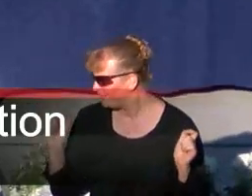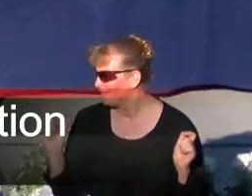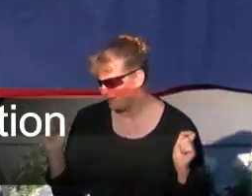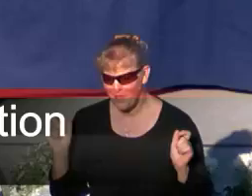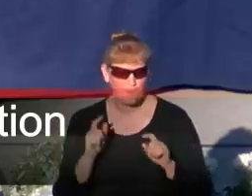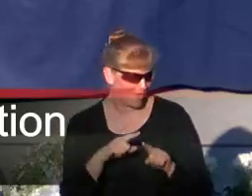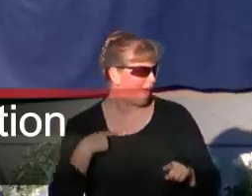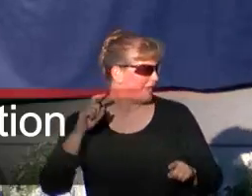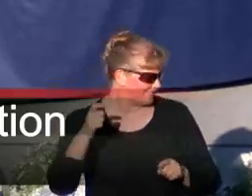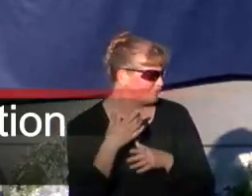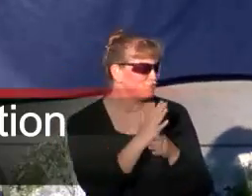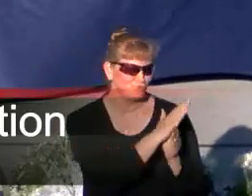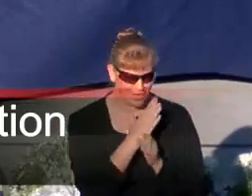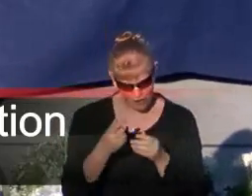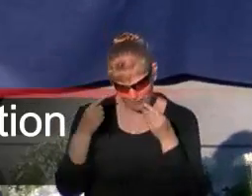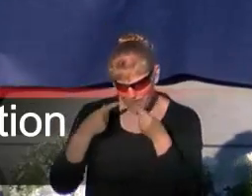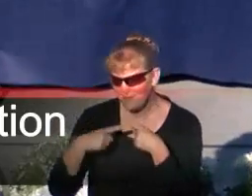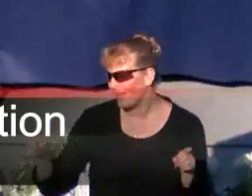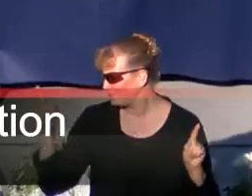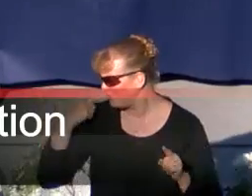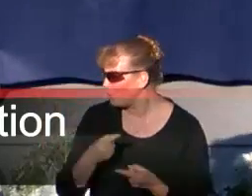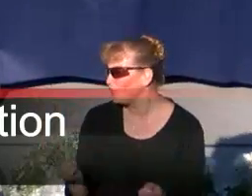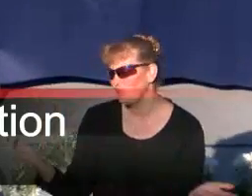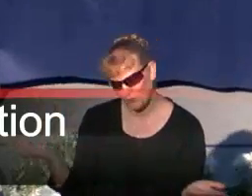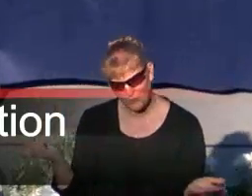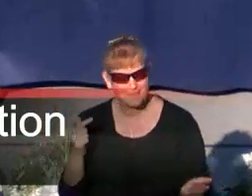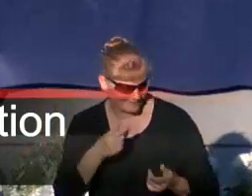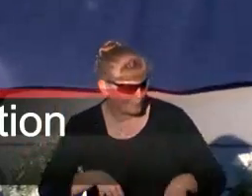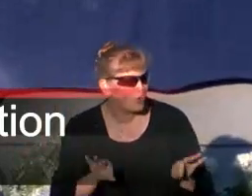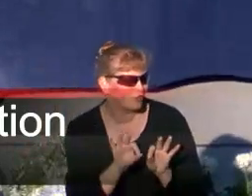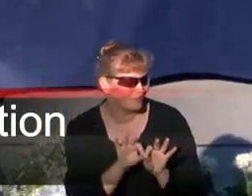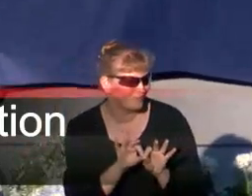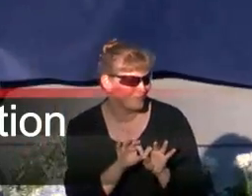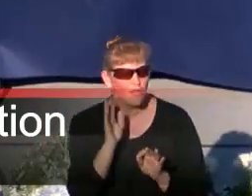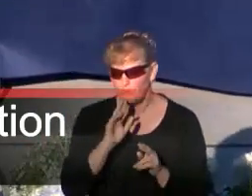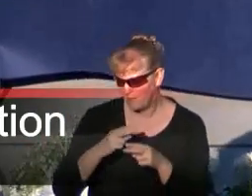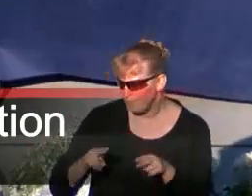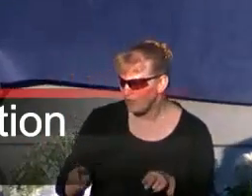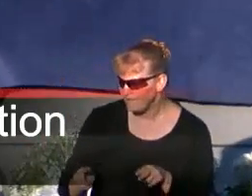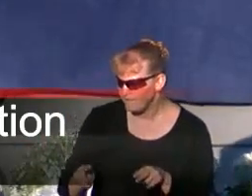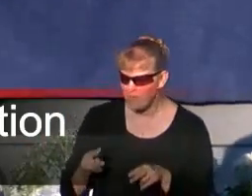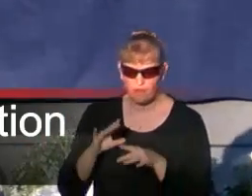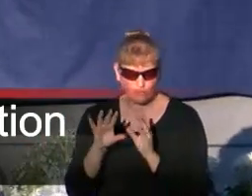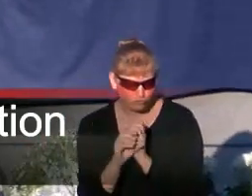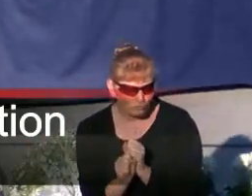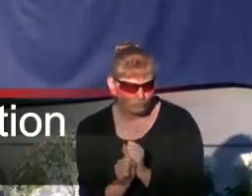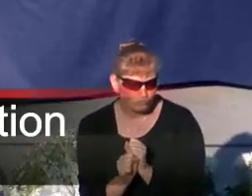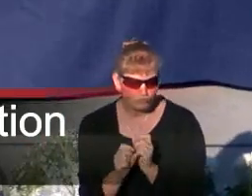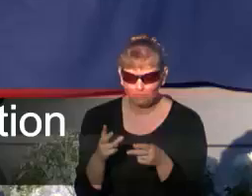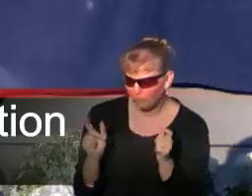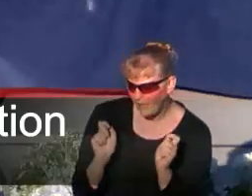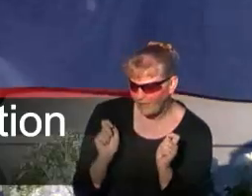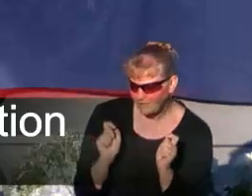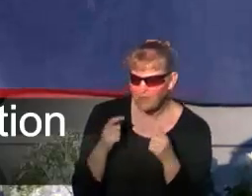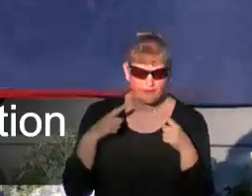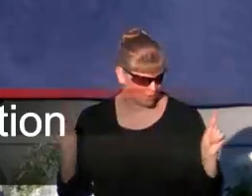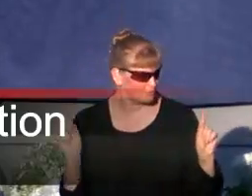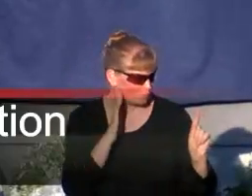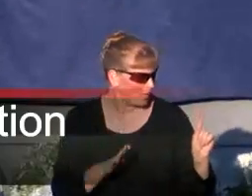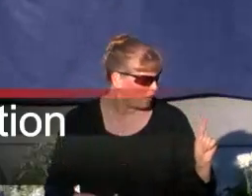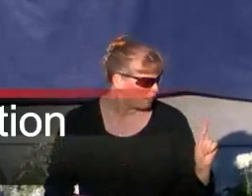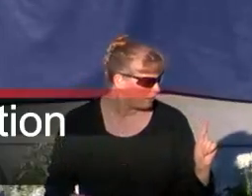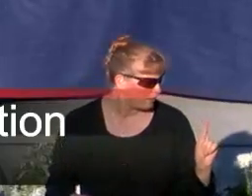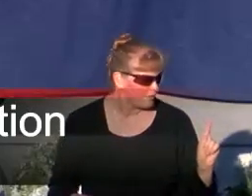but I need to share these announcements with you that are important. They'll be brief, short, quick announcements.